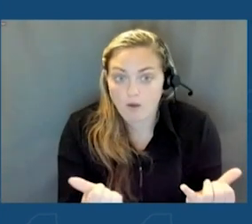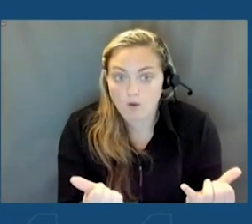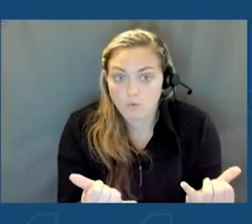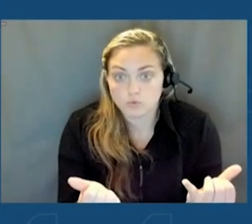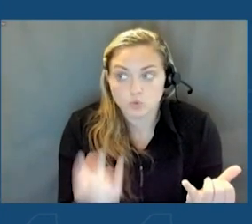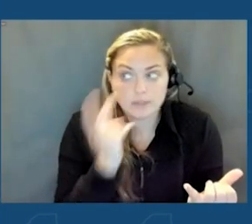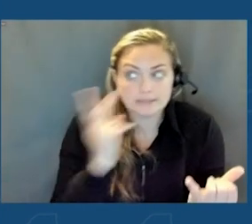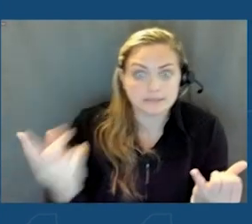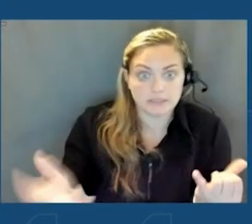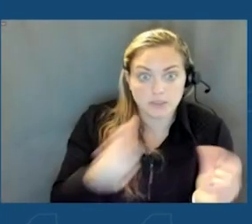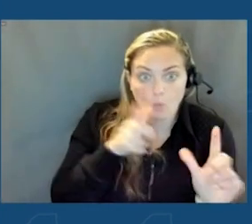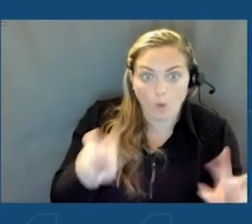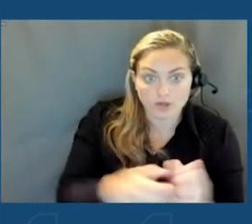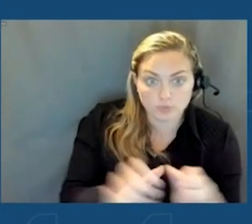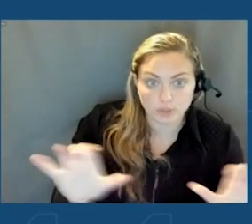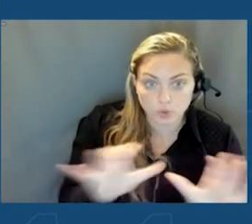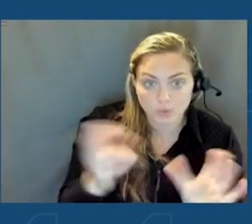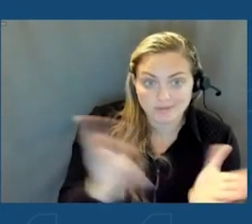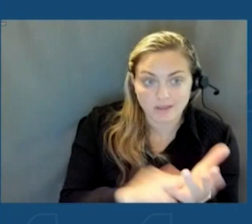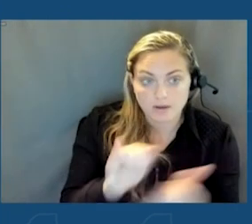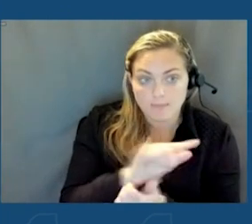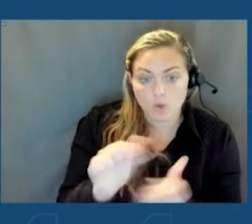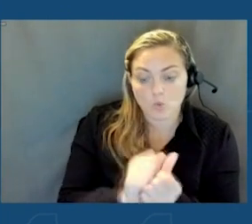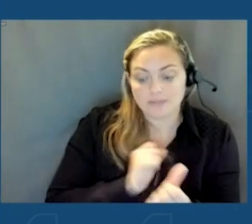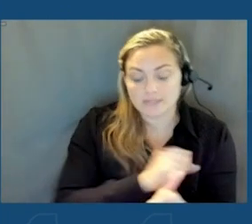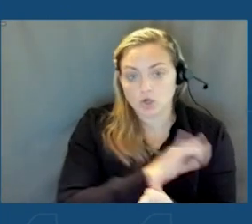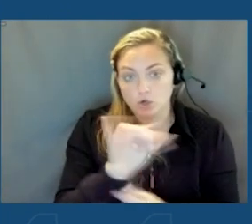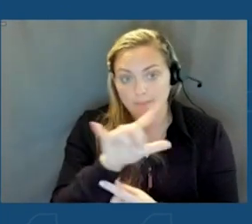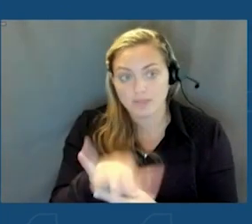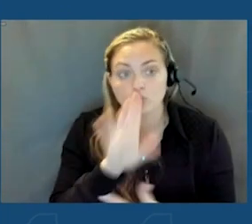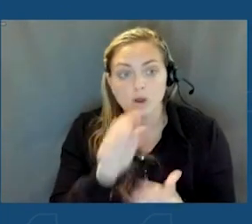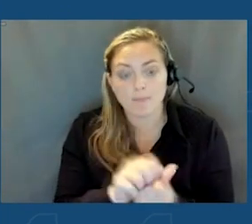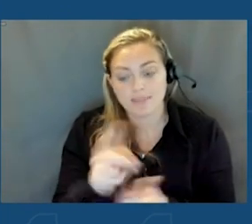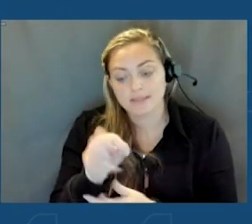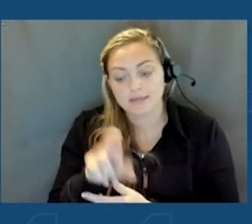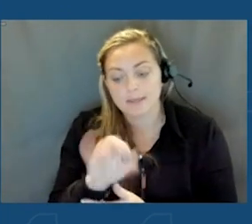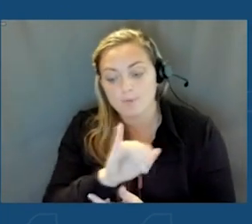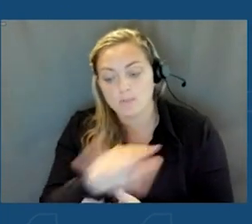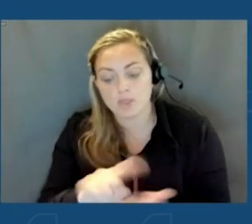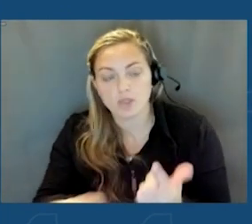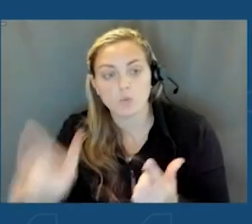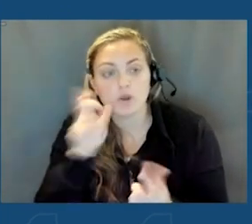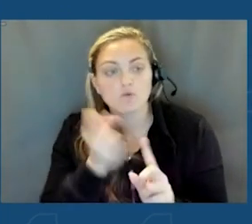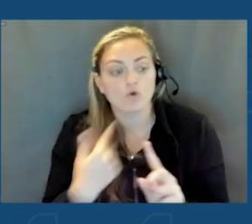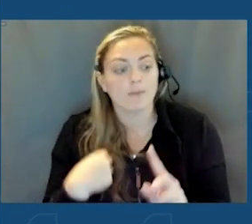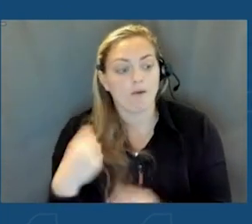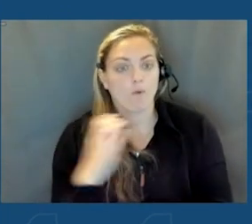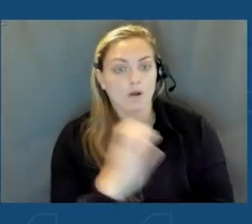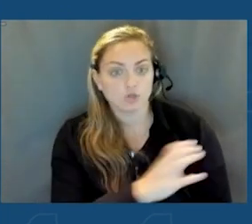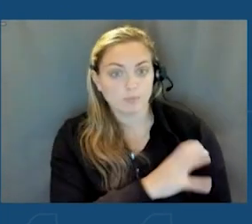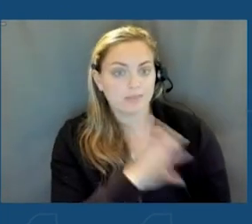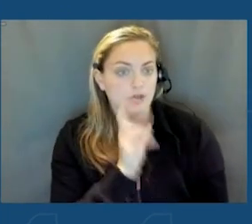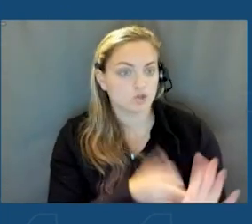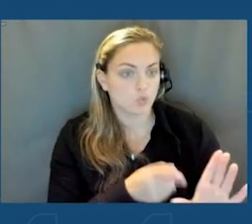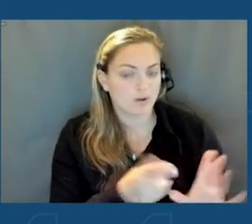my witnesses with Senator Bailey to talk about that diaper bill, and then I want to hear from our Congressman who's joined us momentarily. So let's